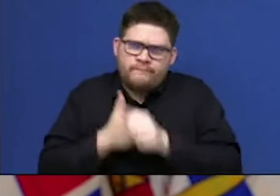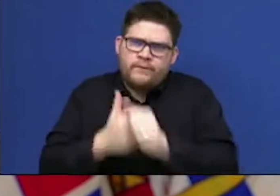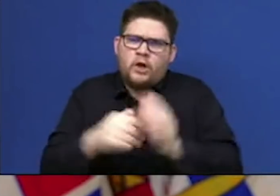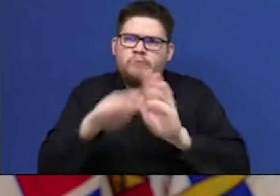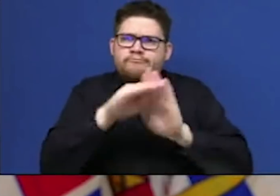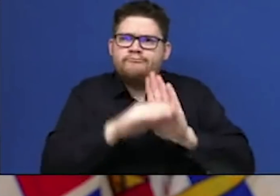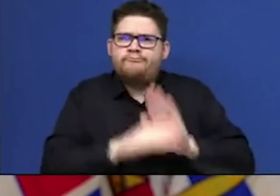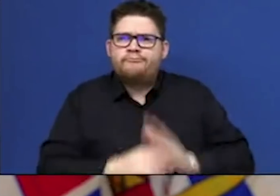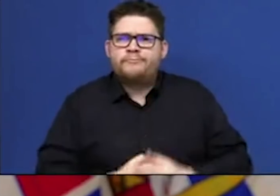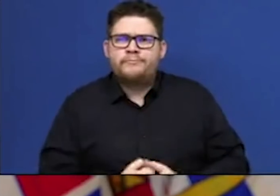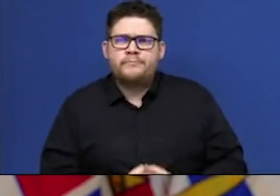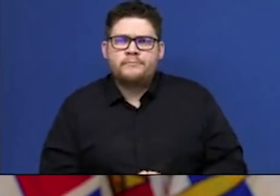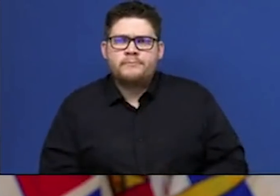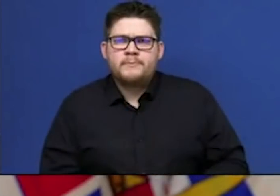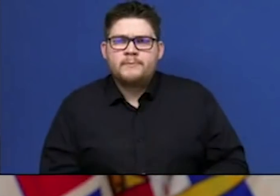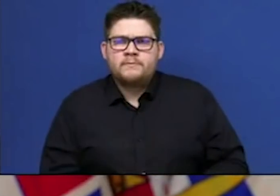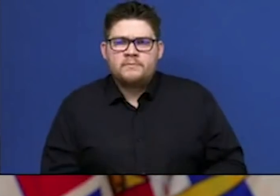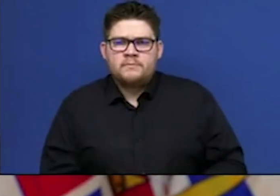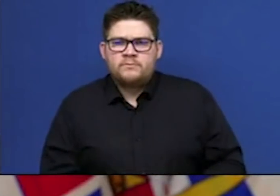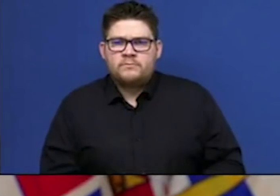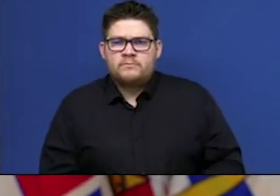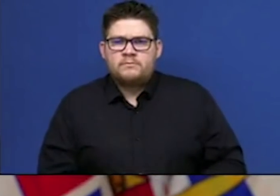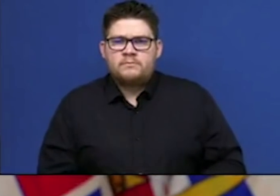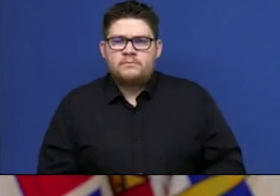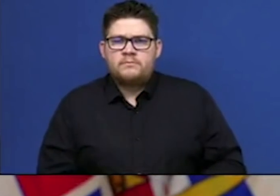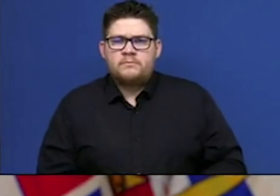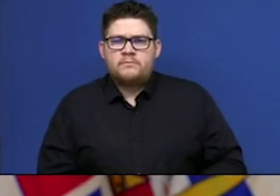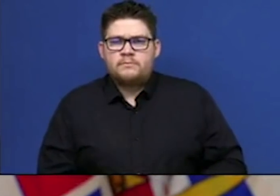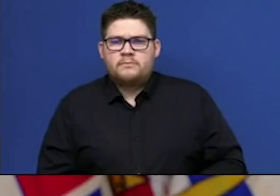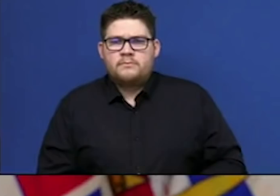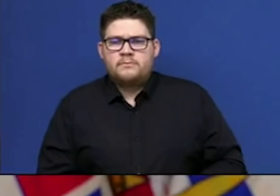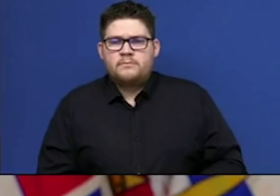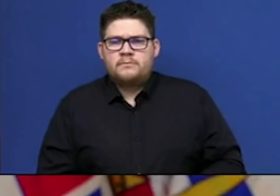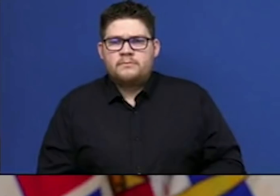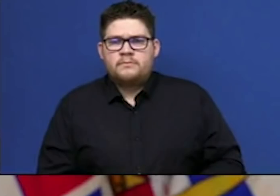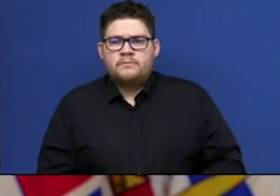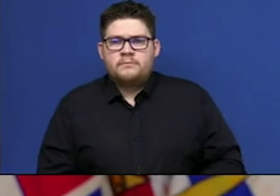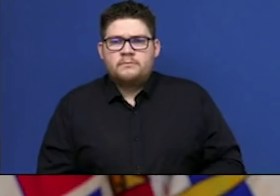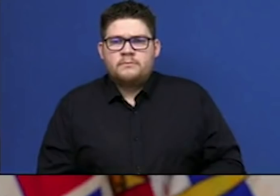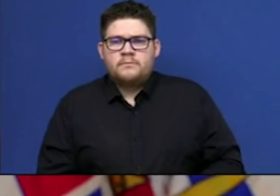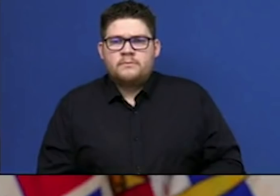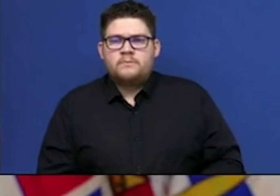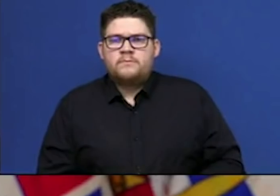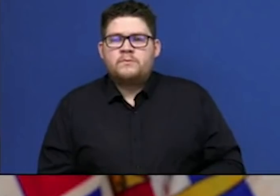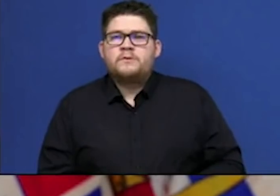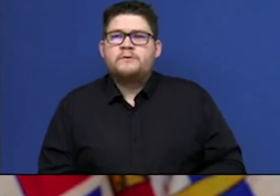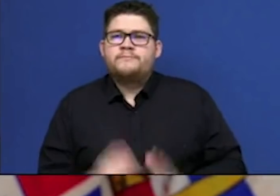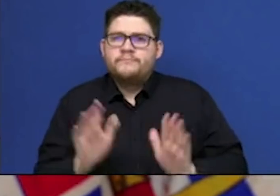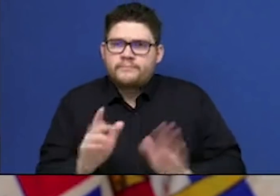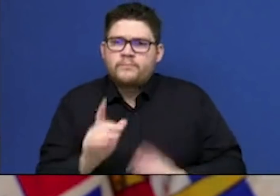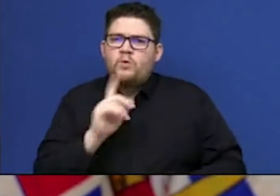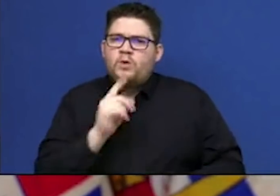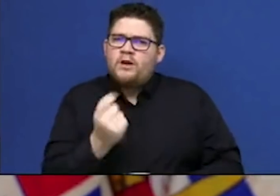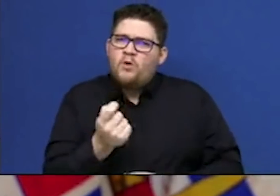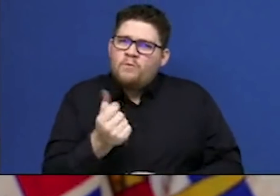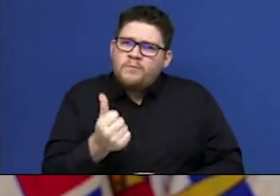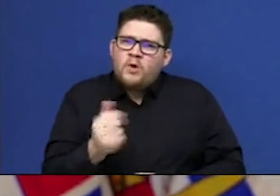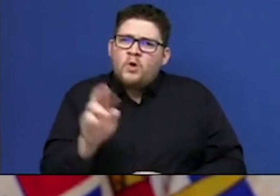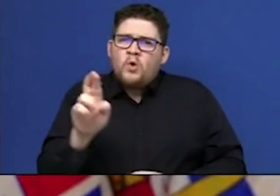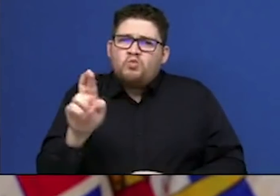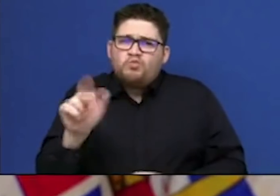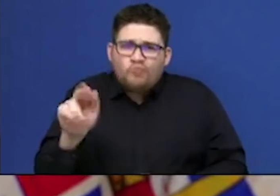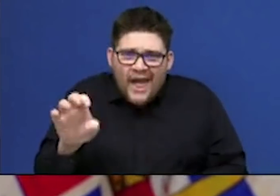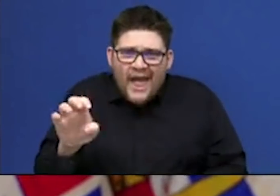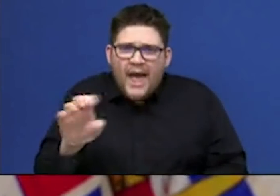short. There's been less than 30 cases identified around the world, primarily in Europe, but it is